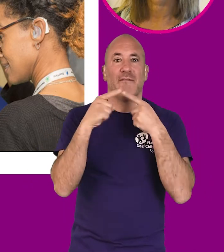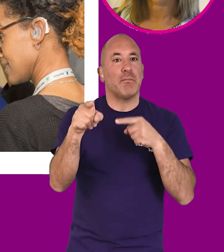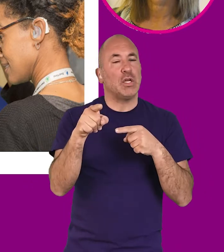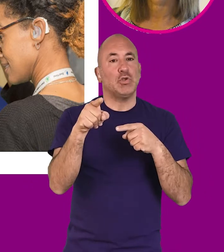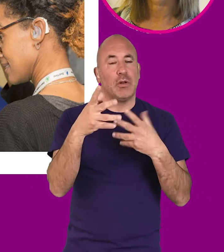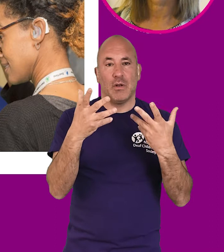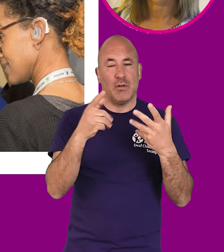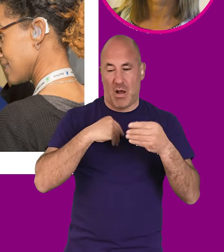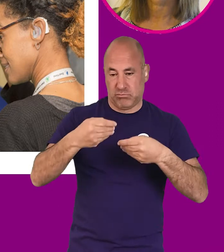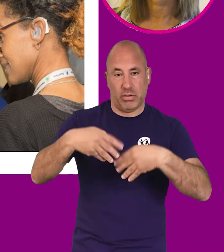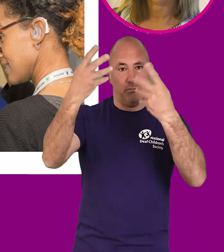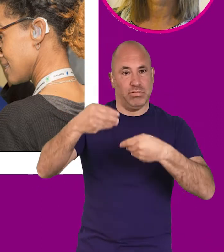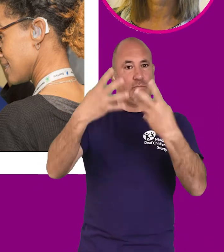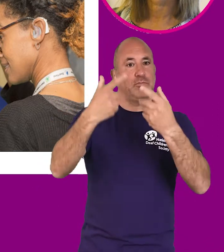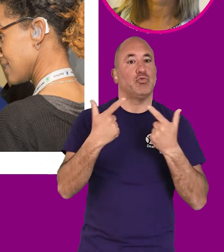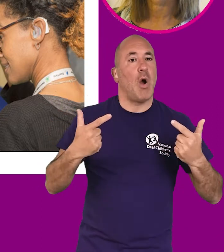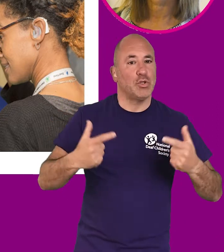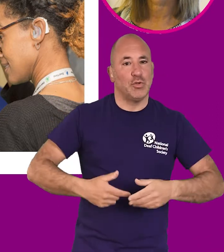things in chat boxes.